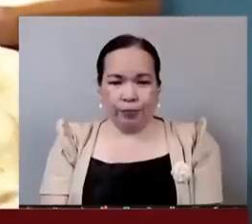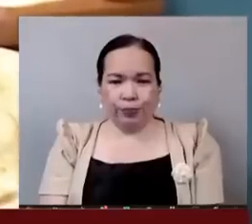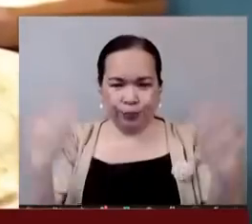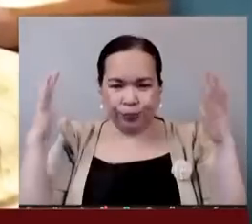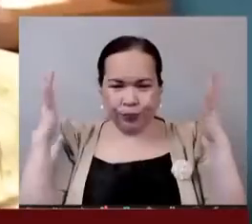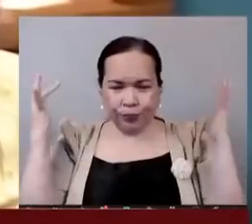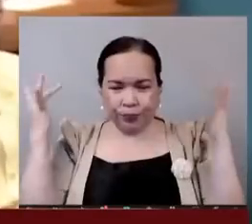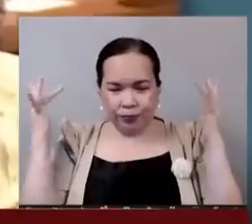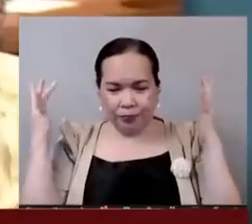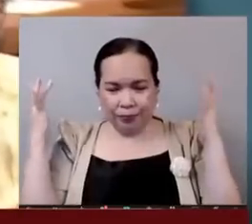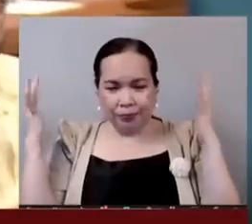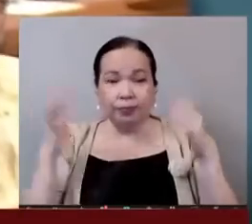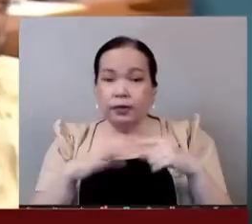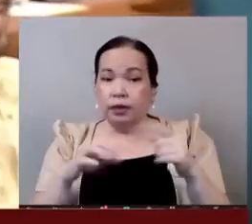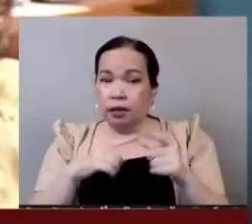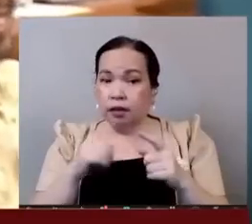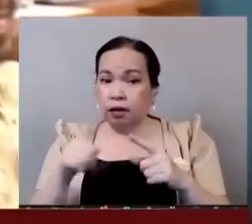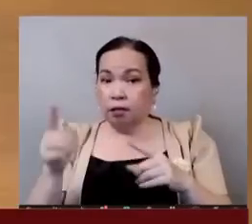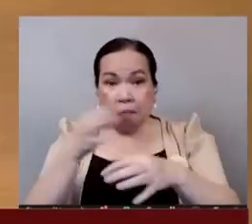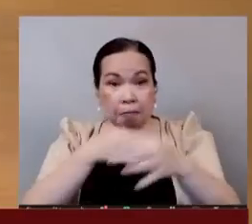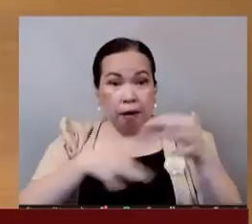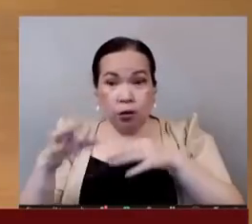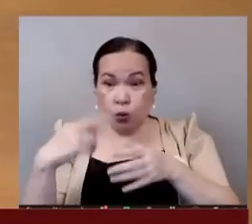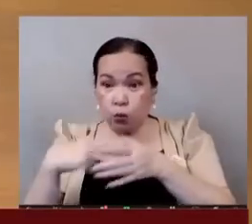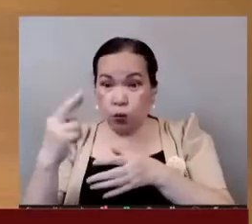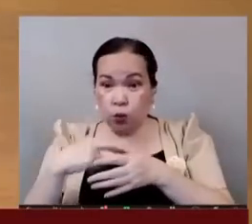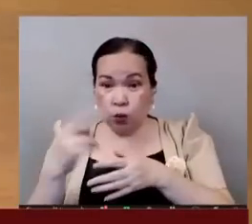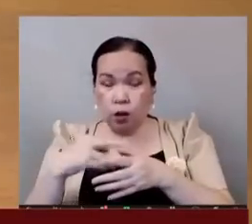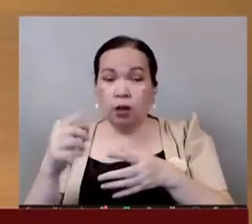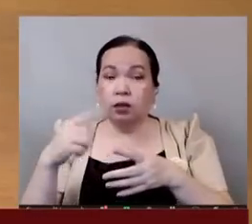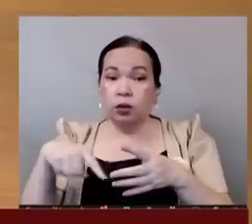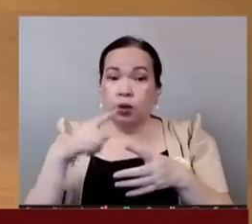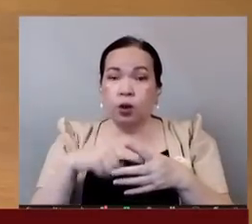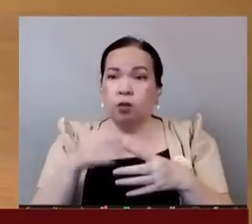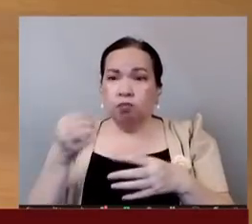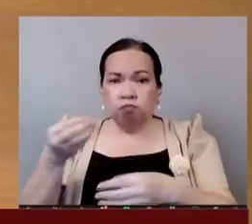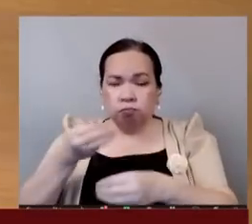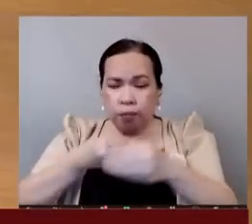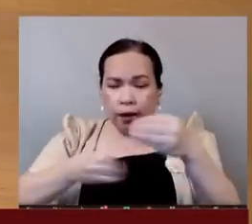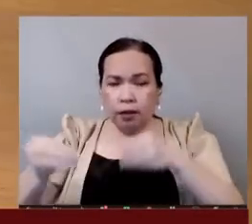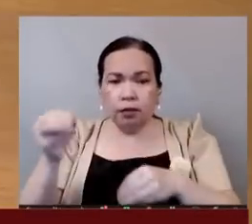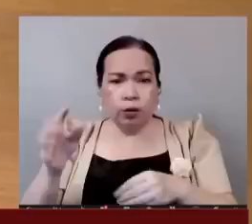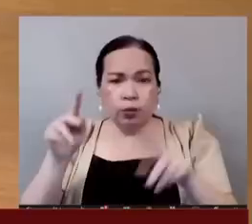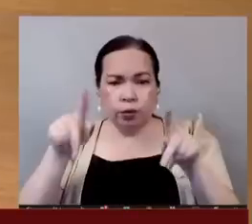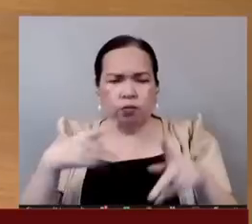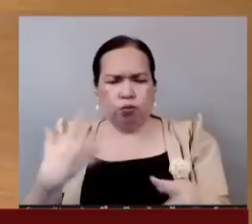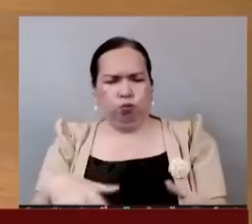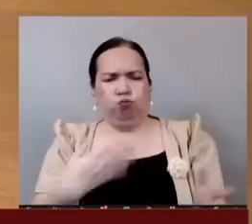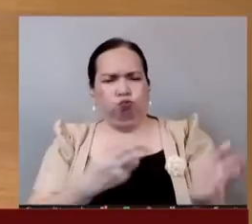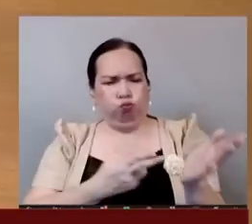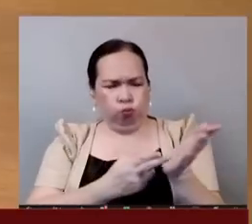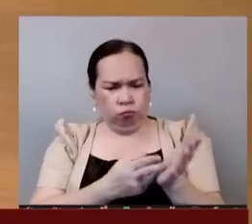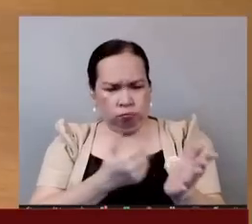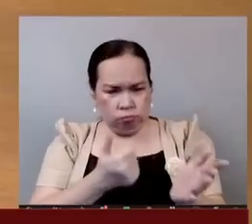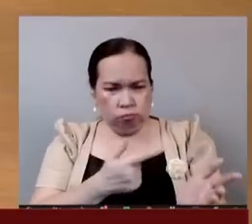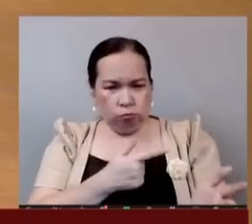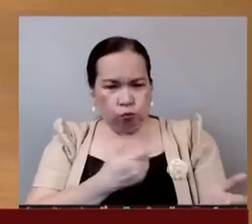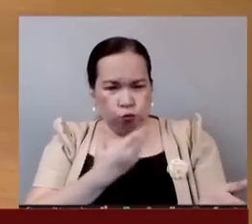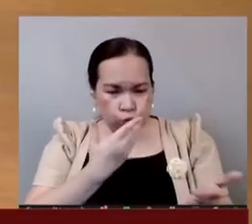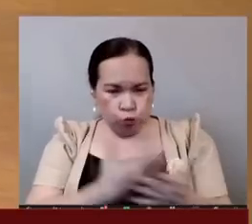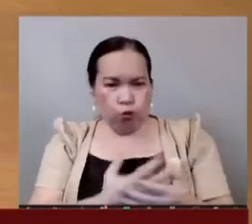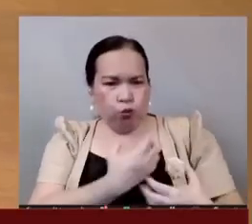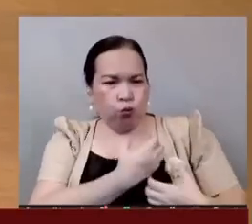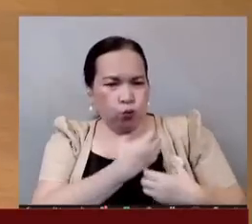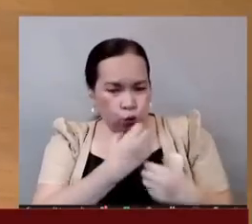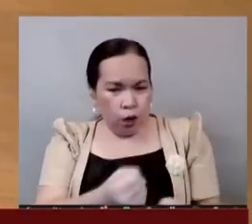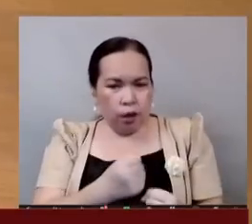In their stead, we will install individuals with unquestionable integrity who will be effective and trustworthy in handling the